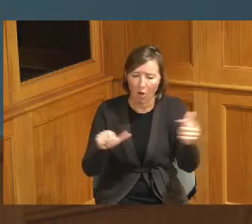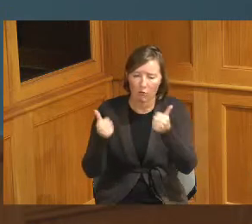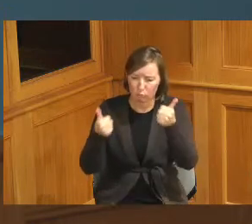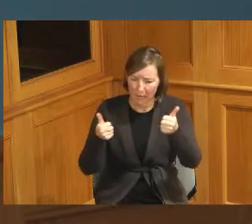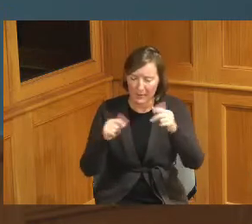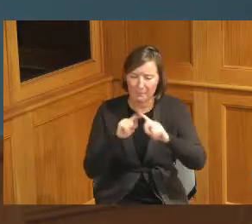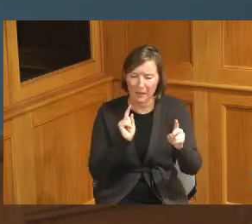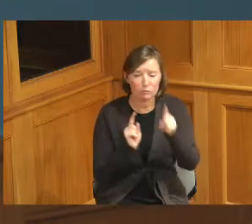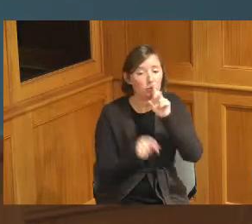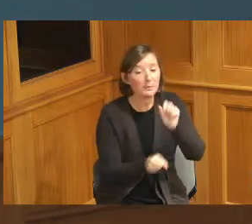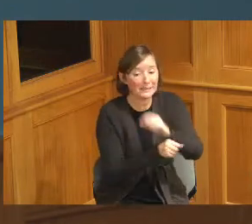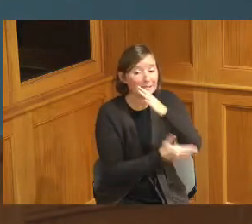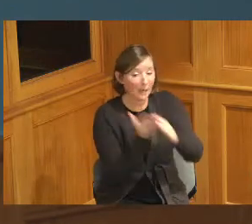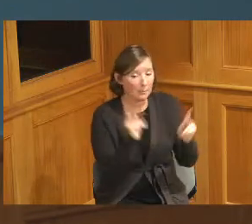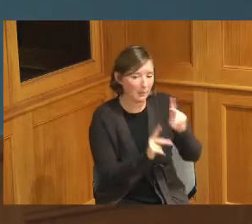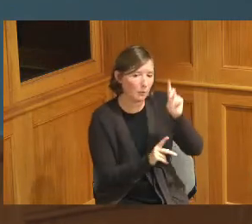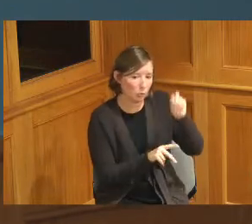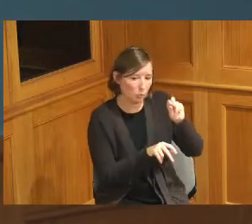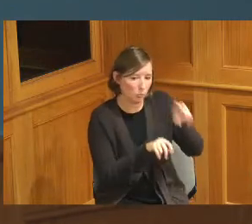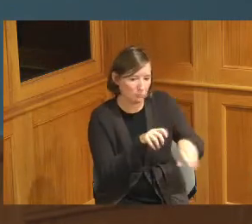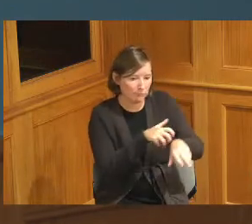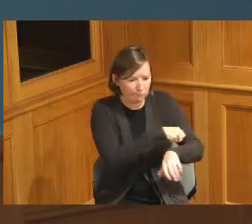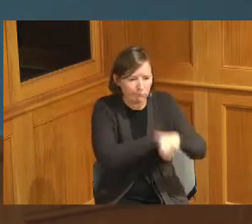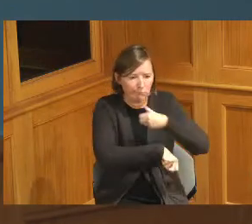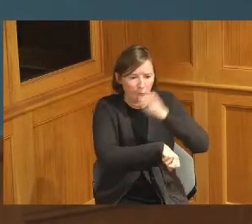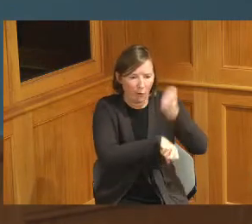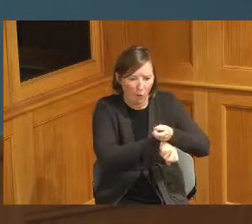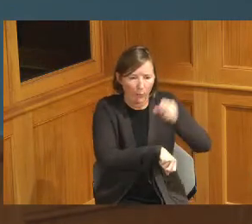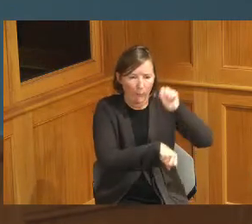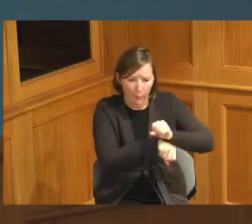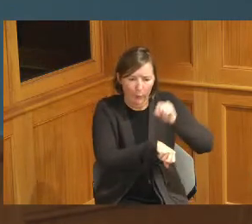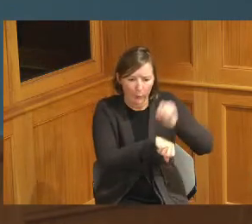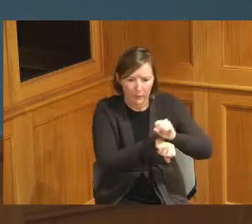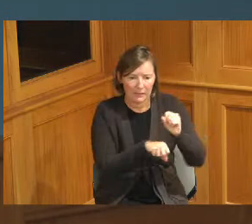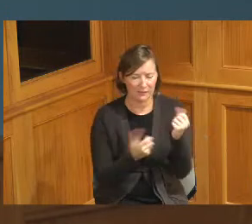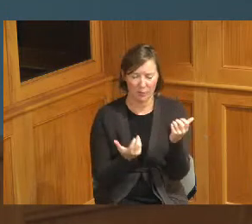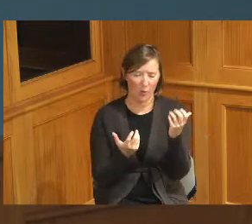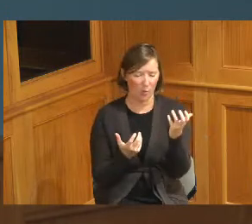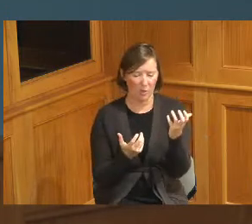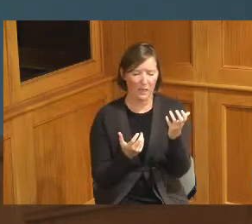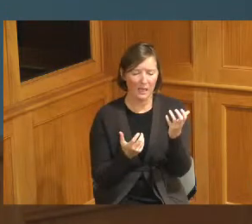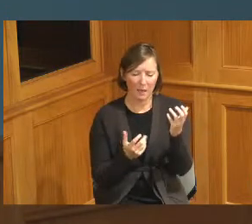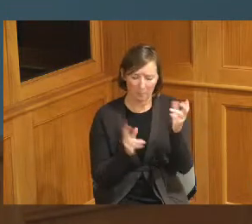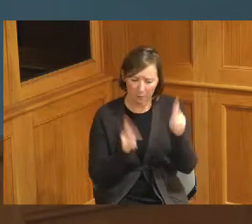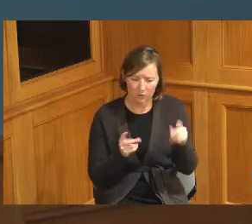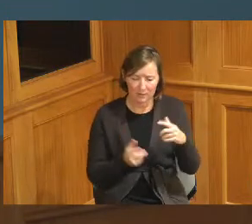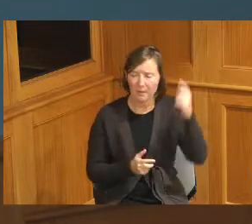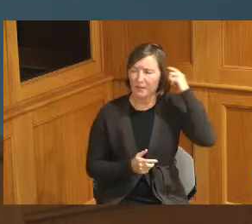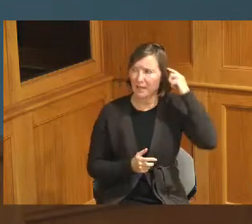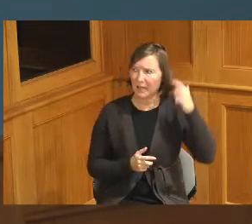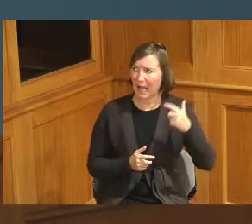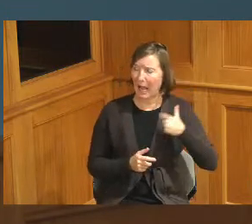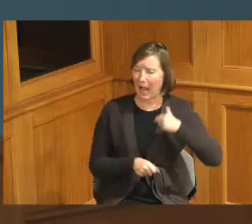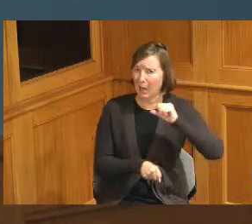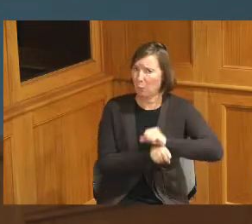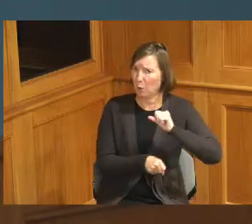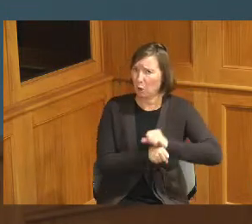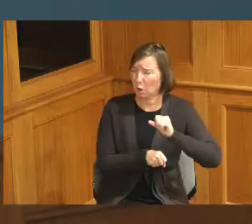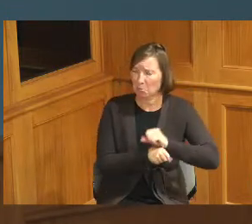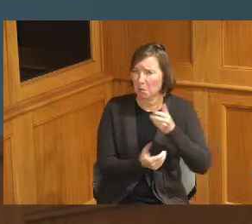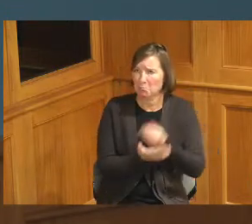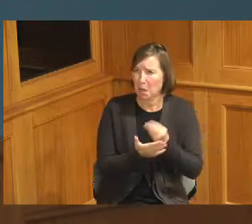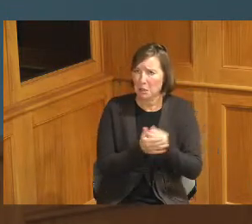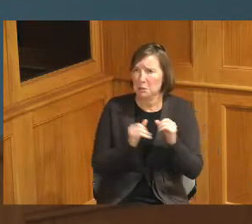going to do, why would I do all this work? I'm getting paid the same amount of money, whether I do something extraordinary or if I do